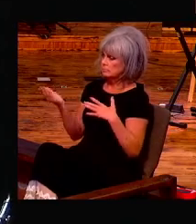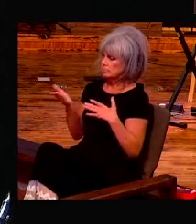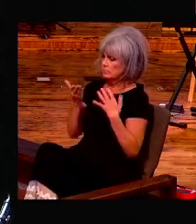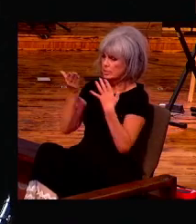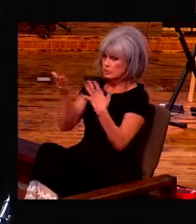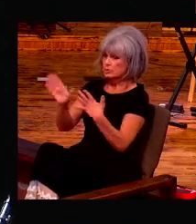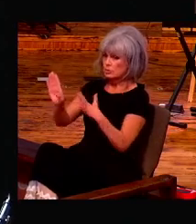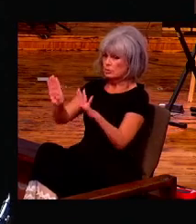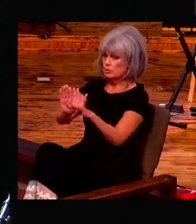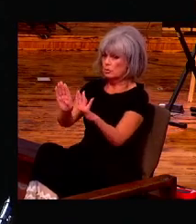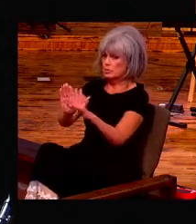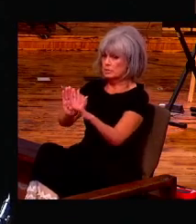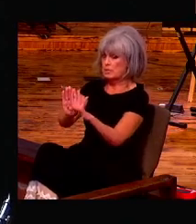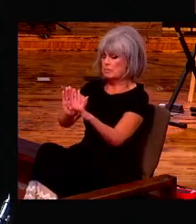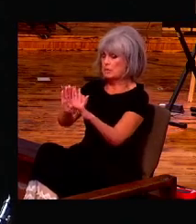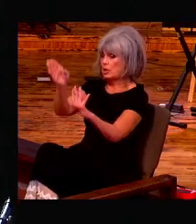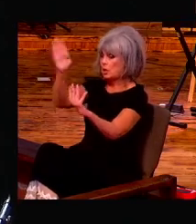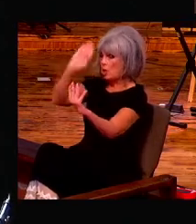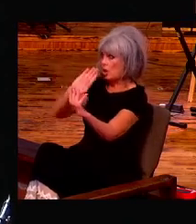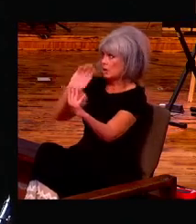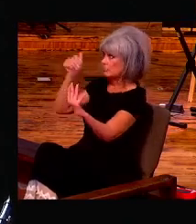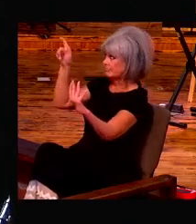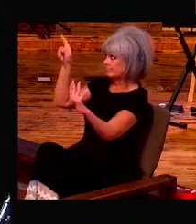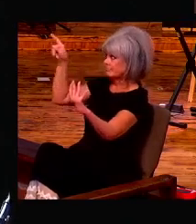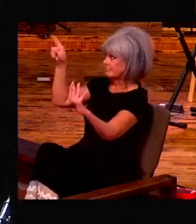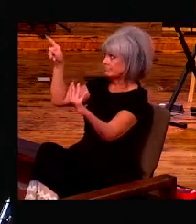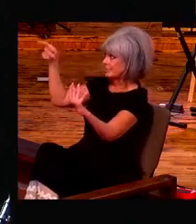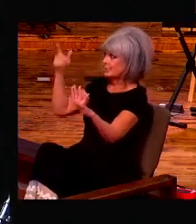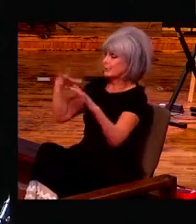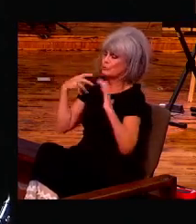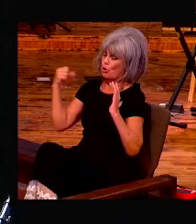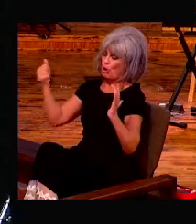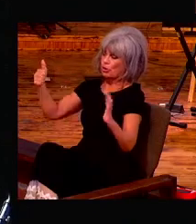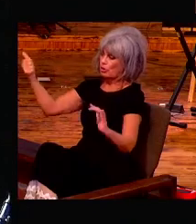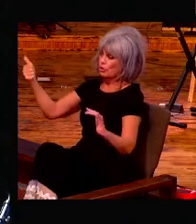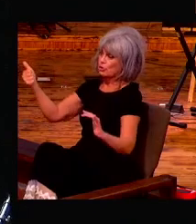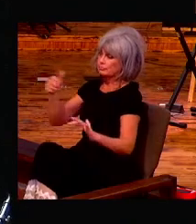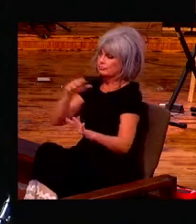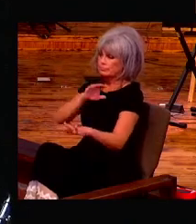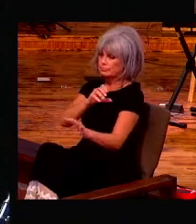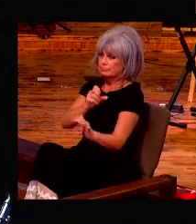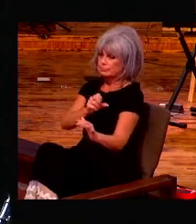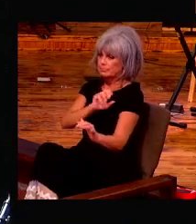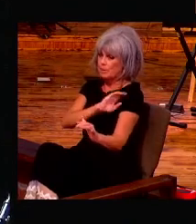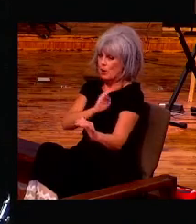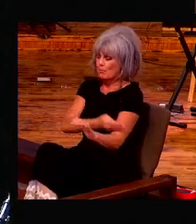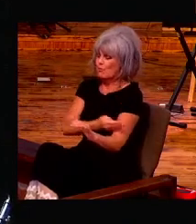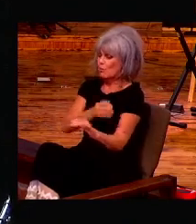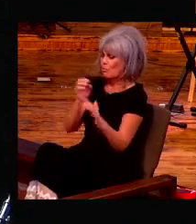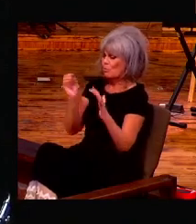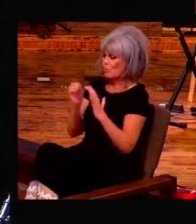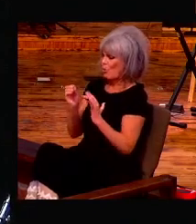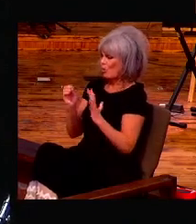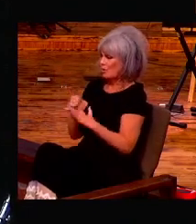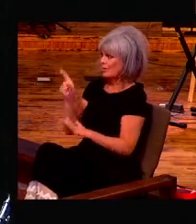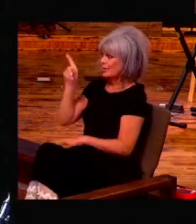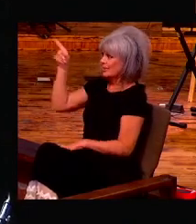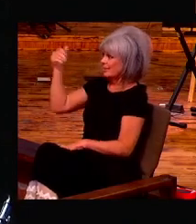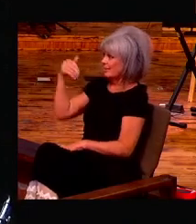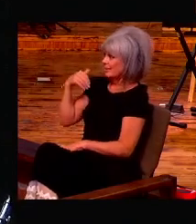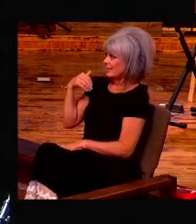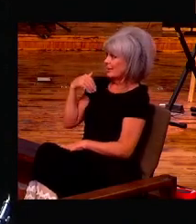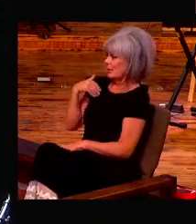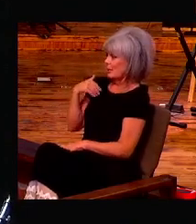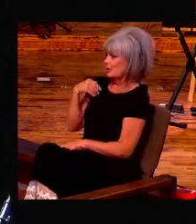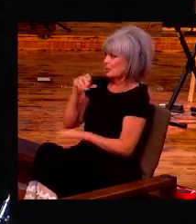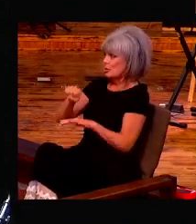God is stronger. God is more powerful. God is in position to help you break